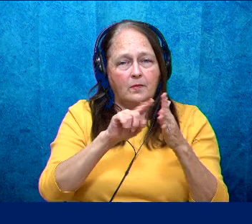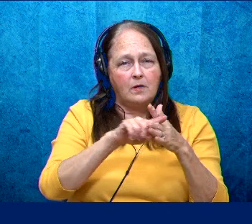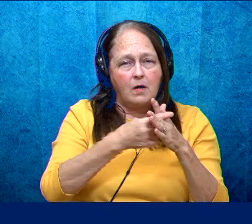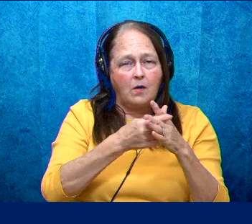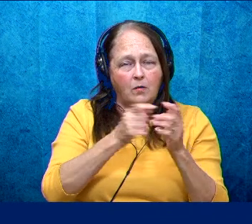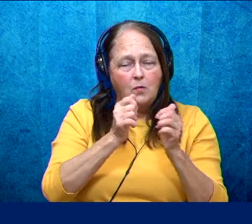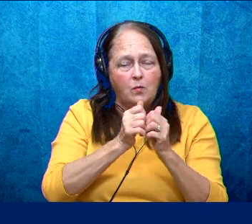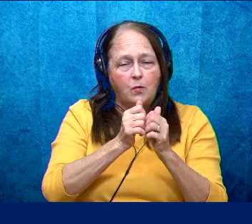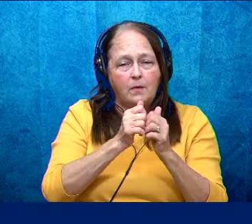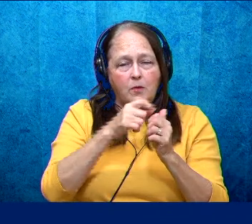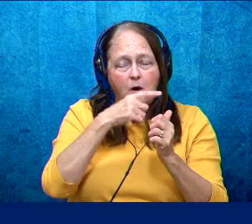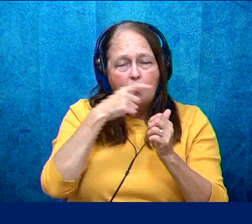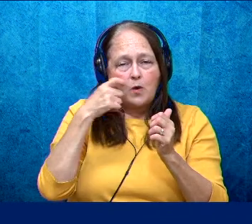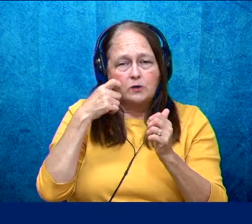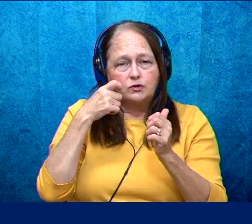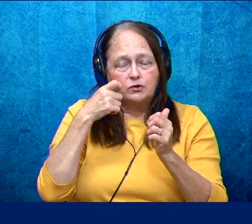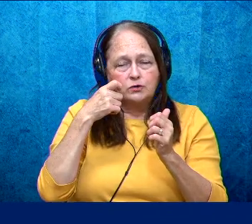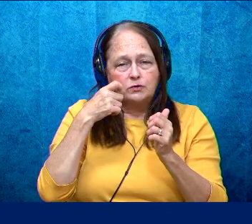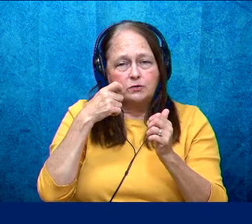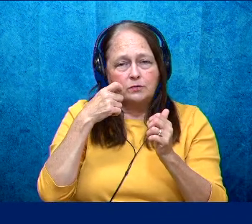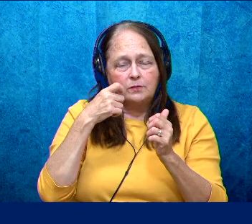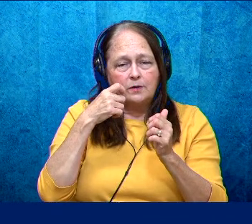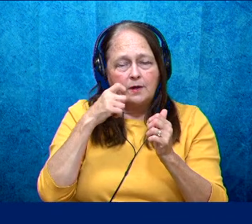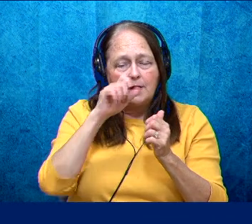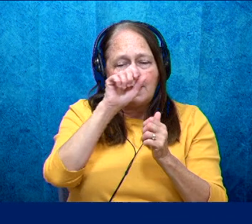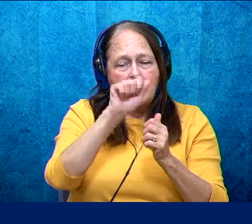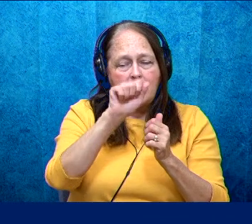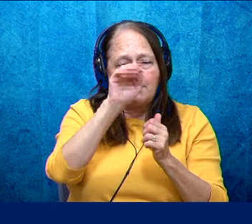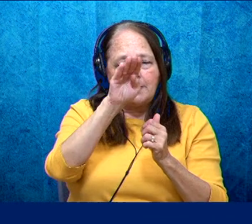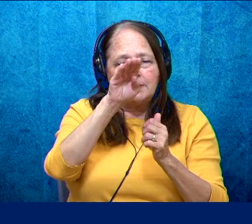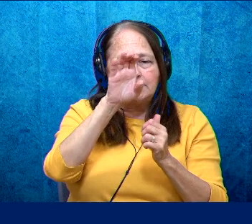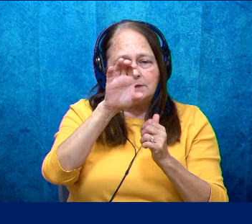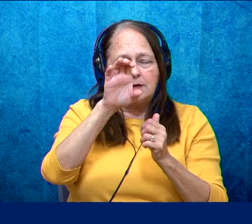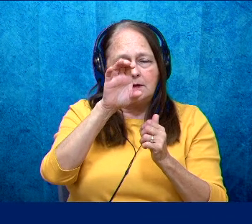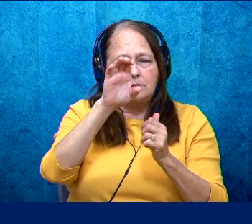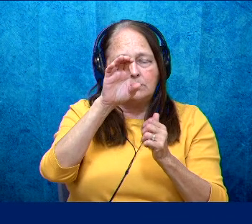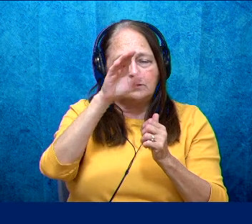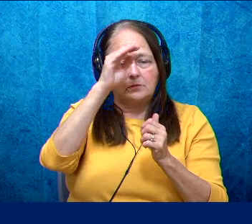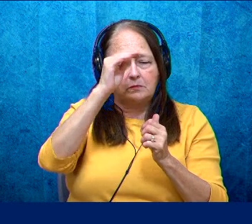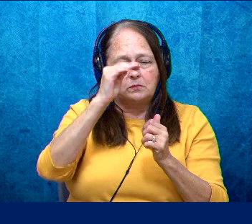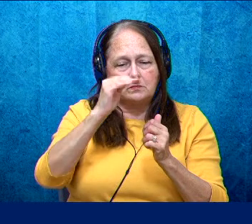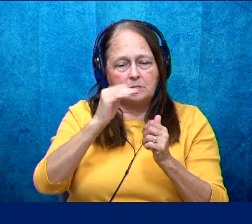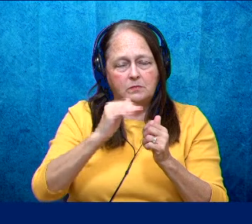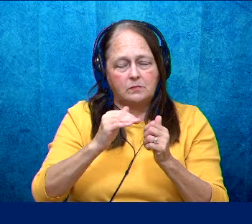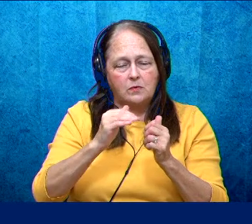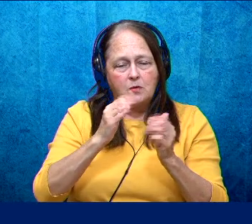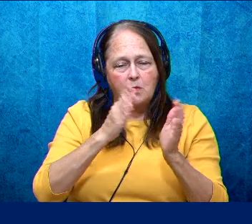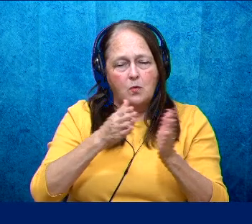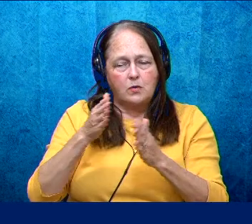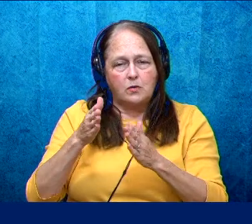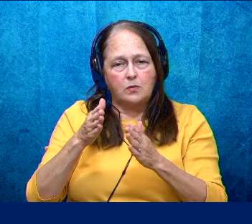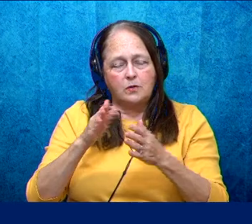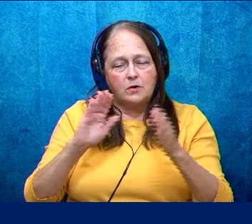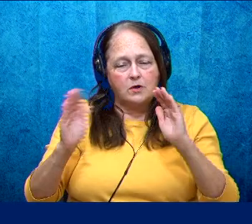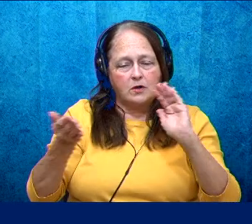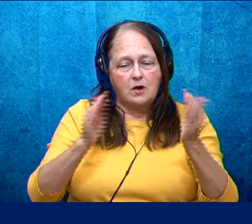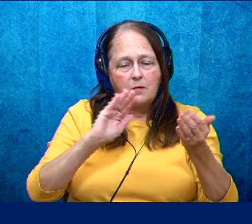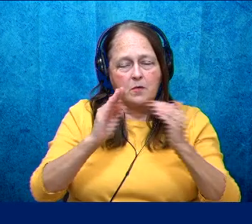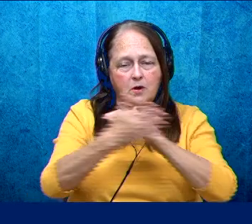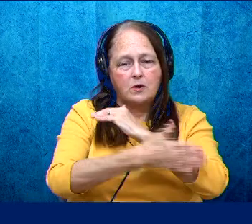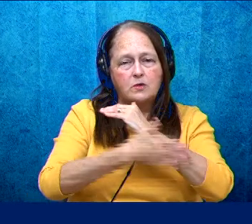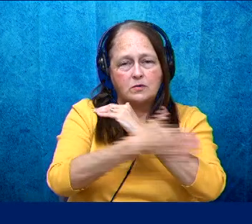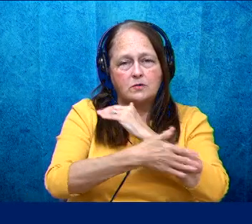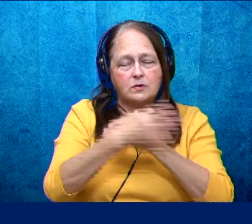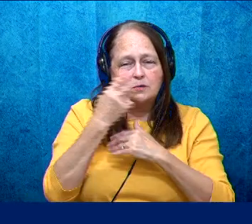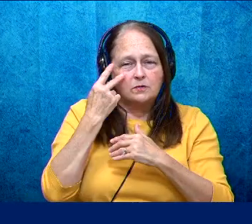Russia, but then after that, the countries are in alphabetical order. So how did the countries compare? Well, we can look and